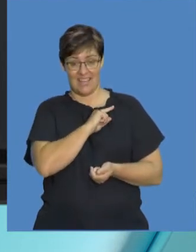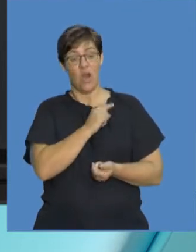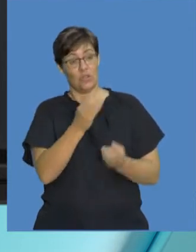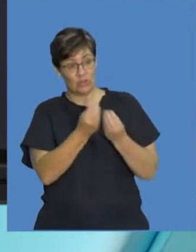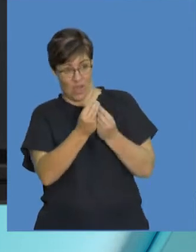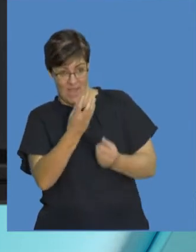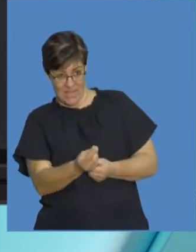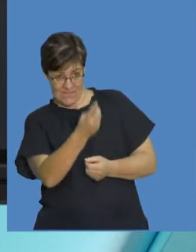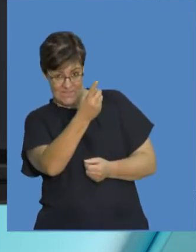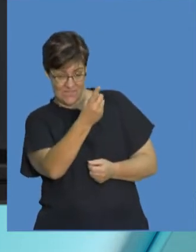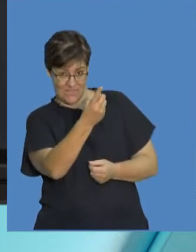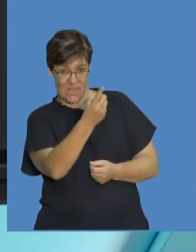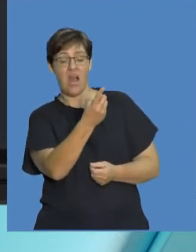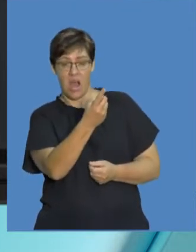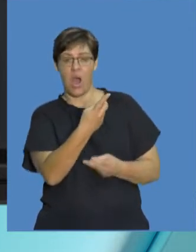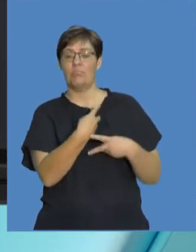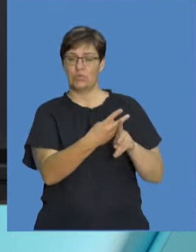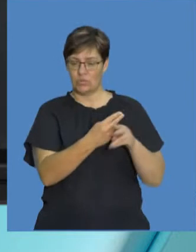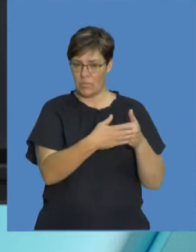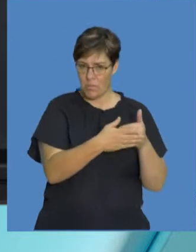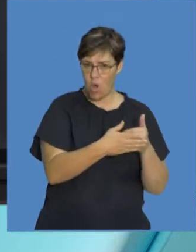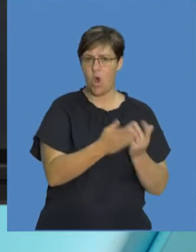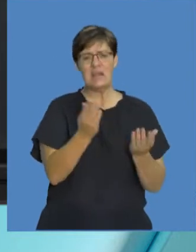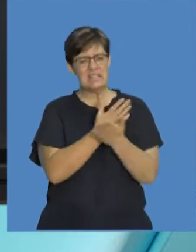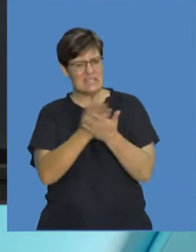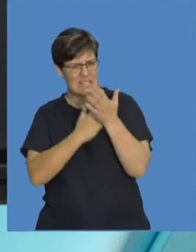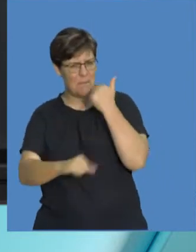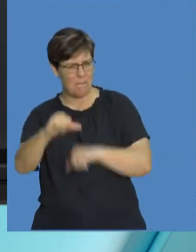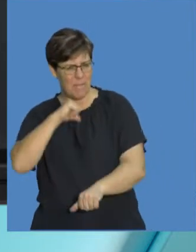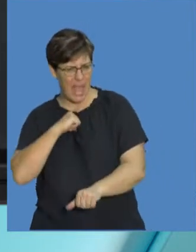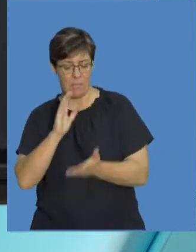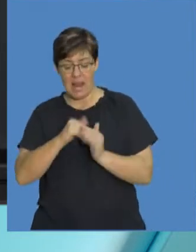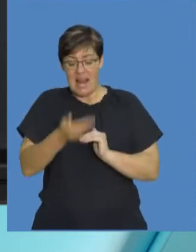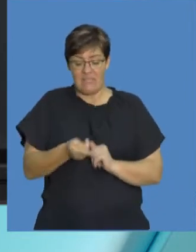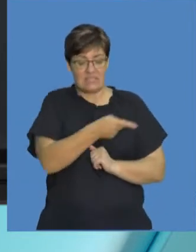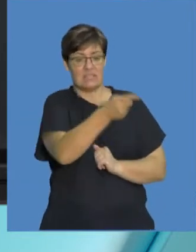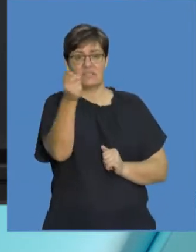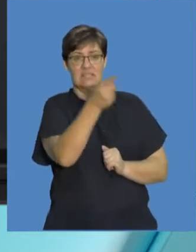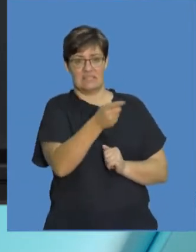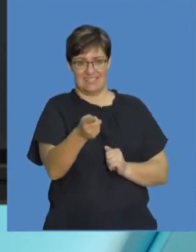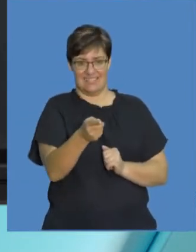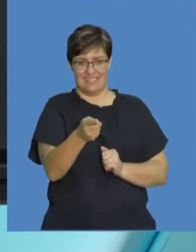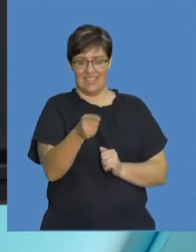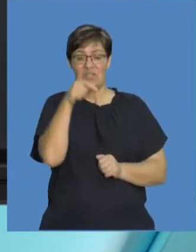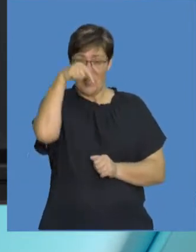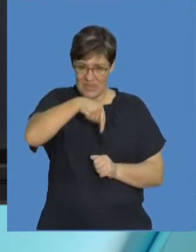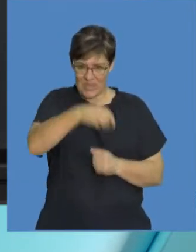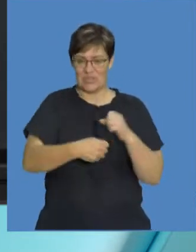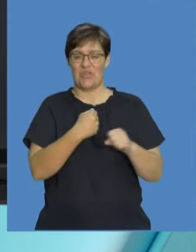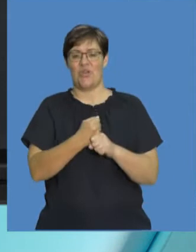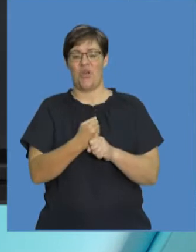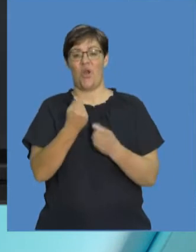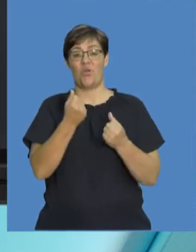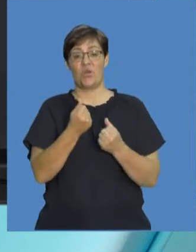year you had stock, you produced more, there were some returns, you got left over. The missing figure is